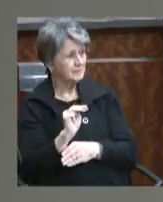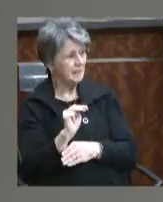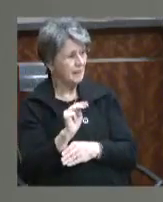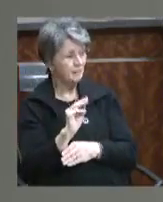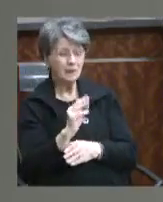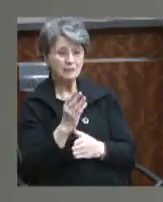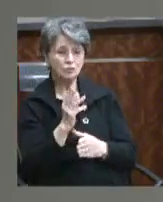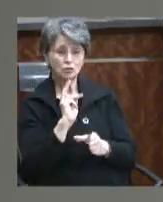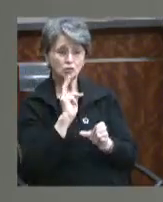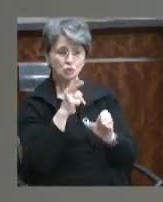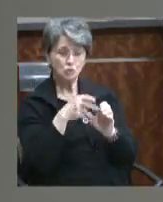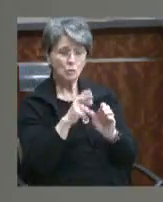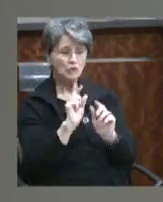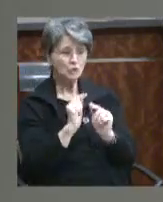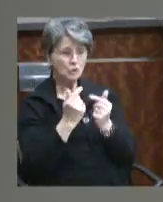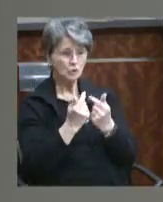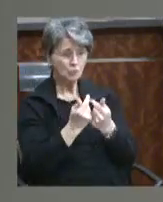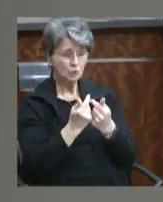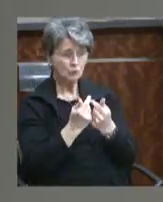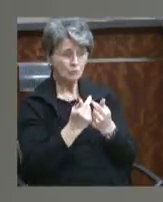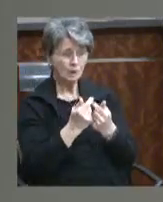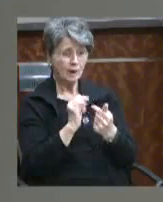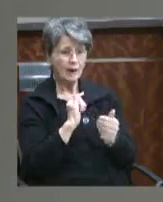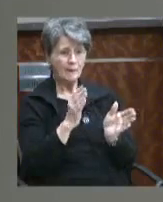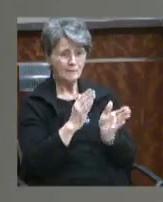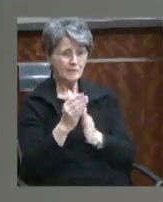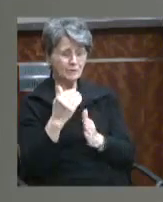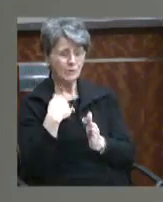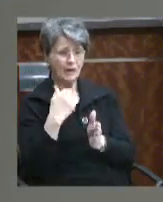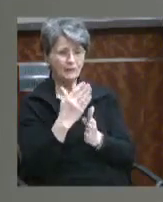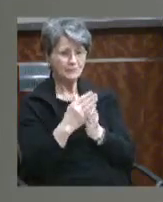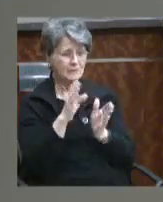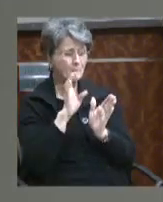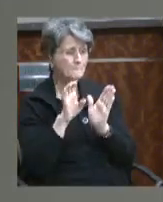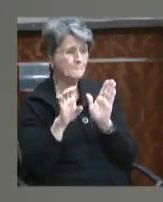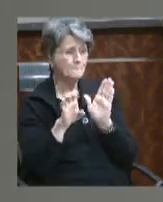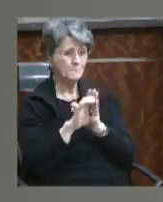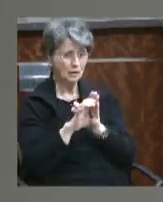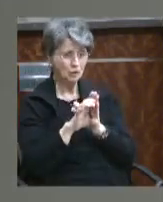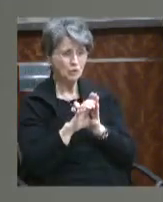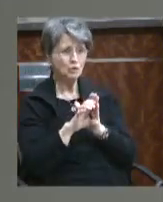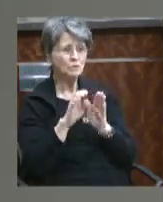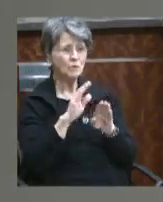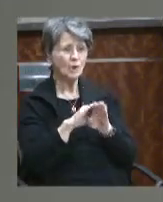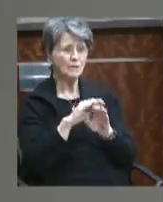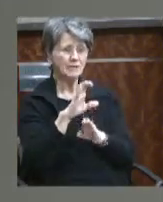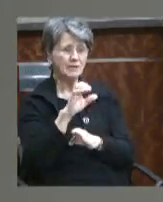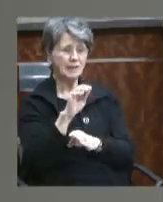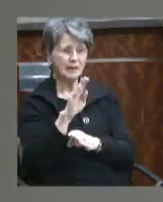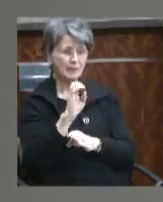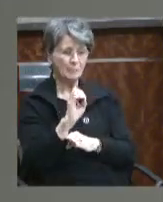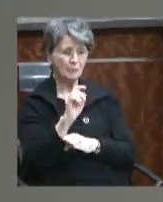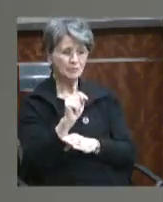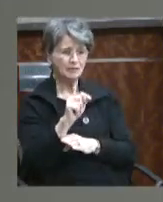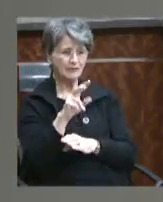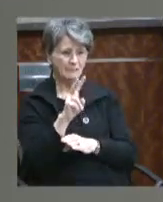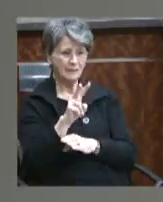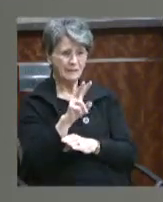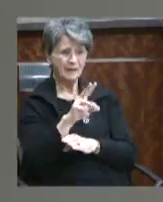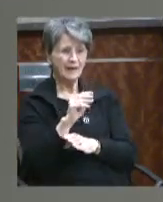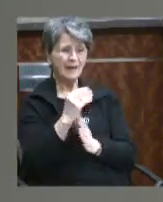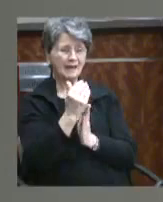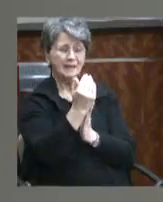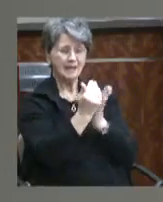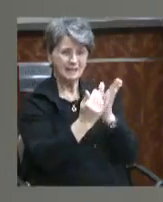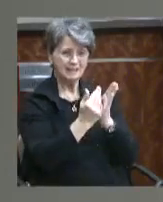join the group. I intend to have some pictures on our cable TV We'll have a list of the participants that